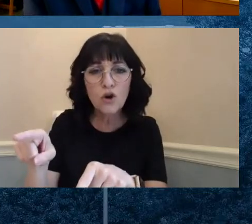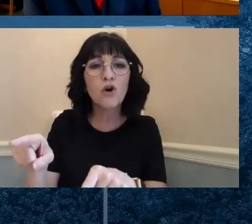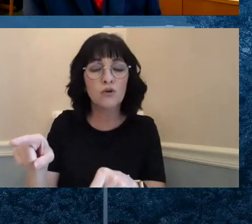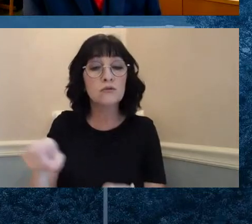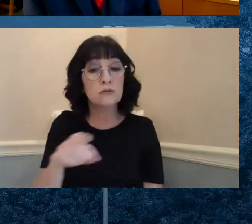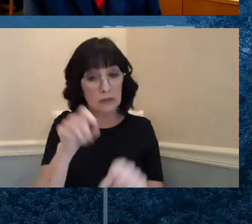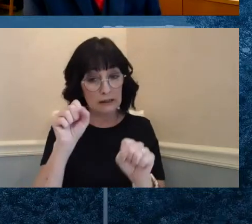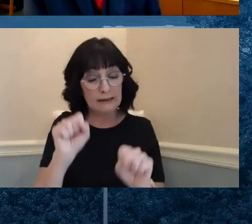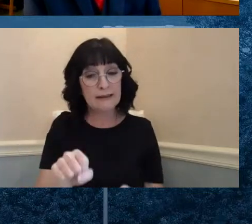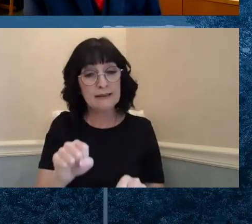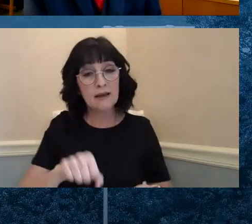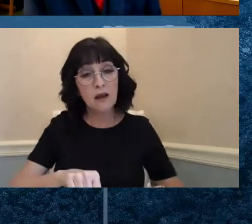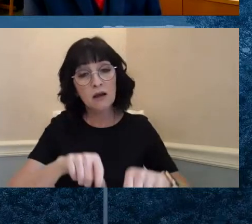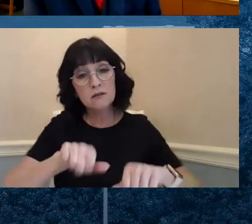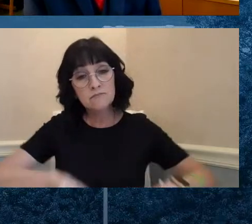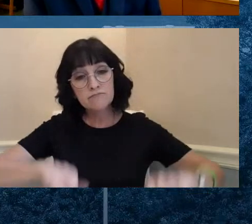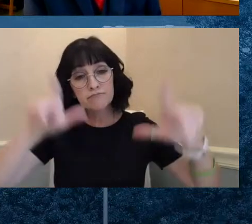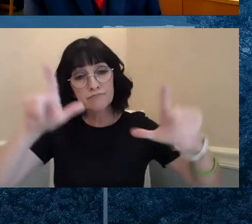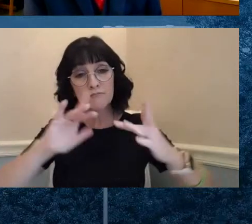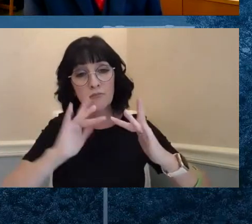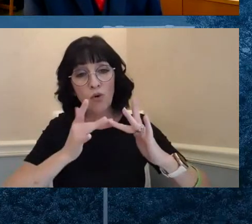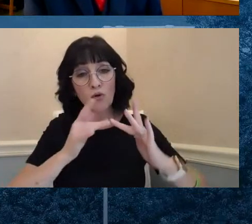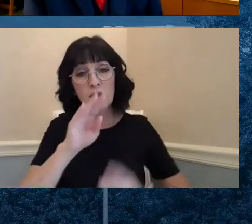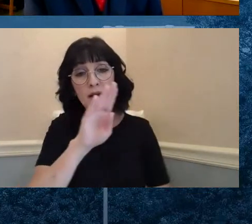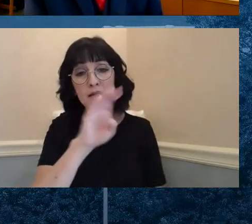to bbhealthcare.org